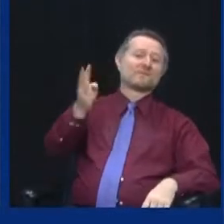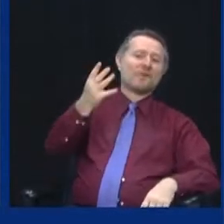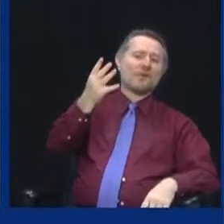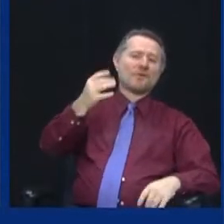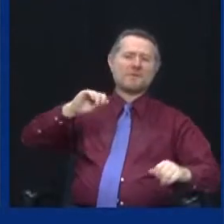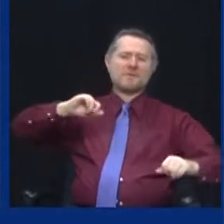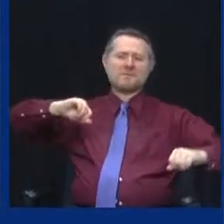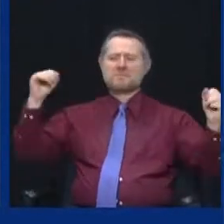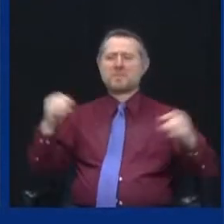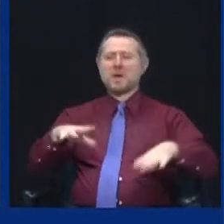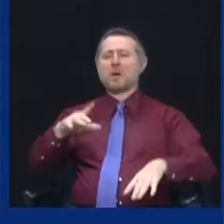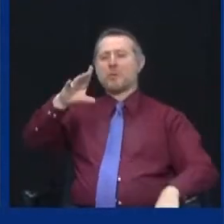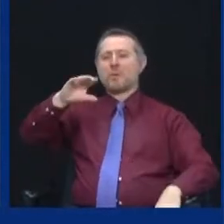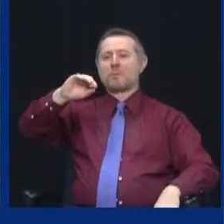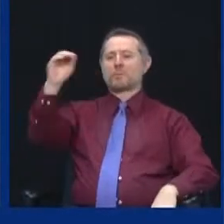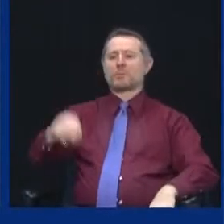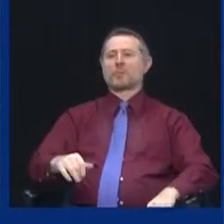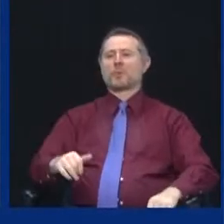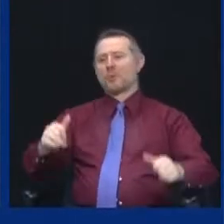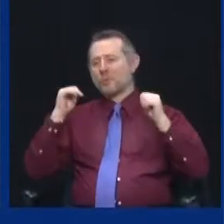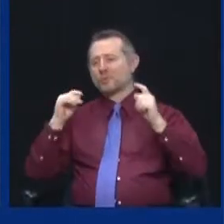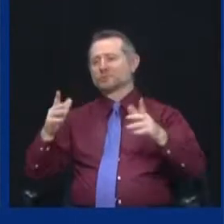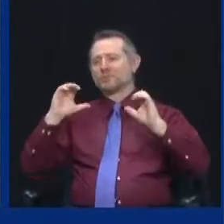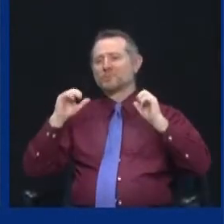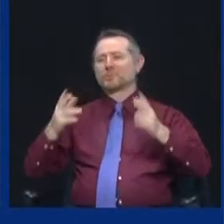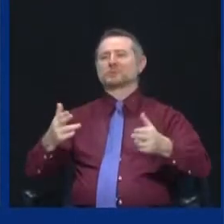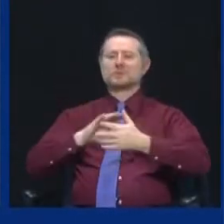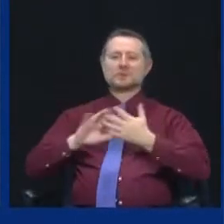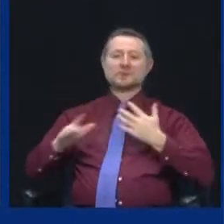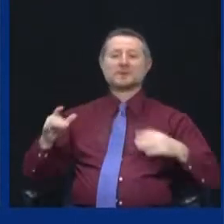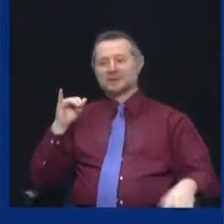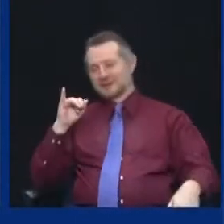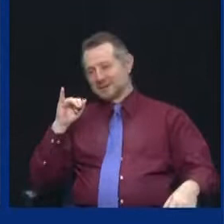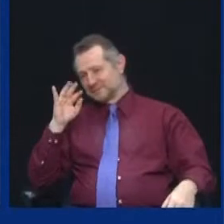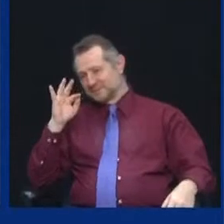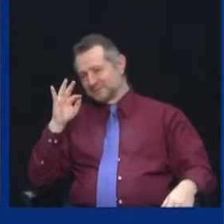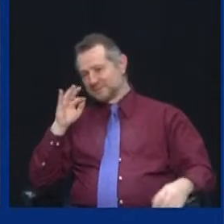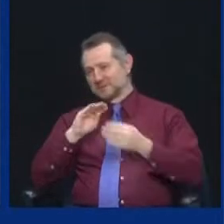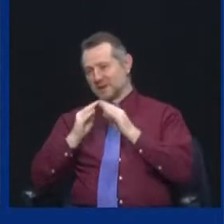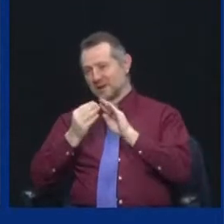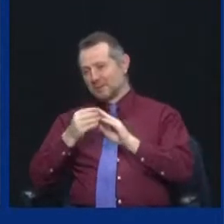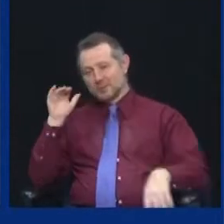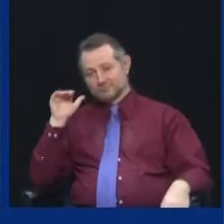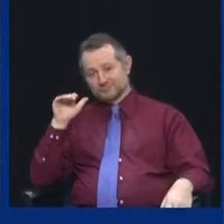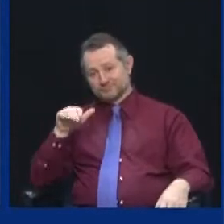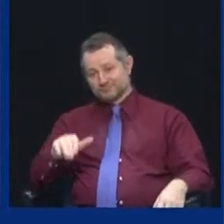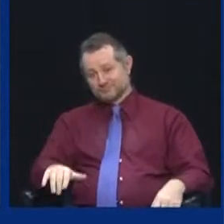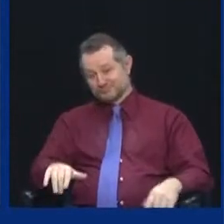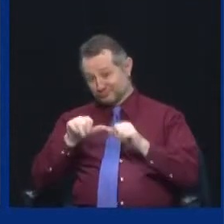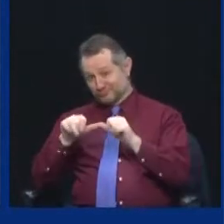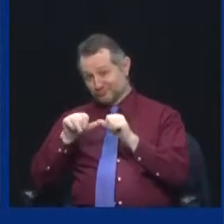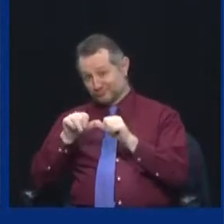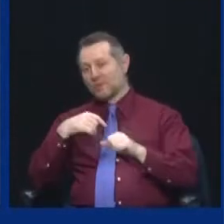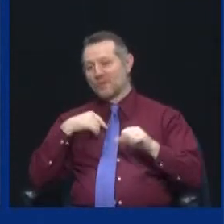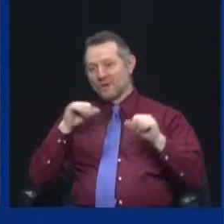100% capacity, all beaches, all pools. If the numbers keep going the way they're going, we're going to be able to do